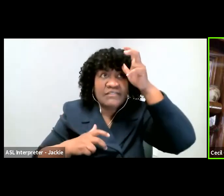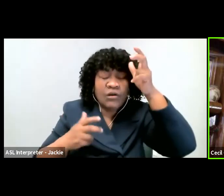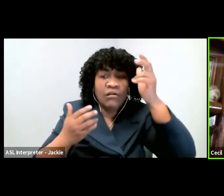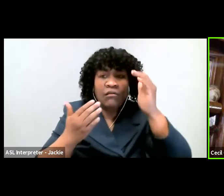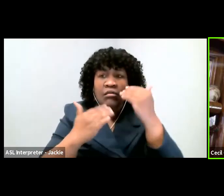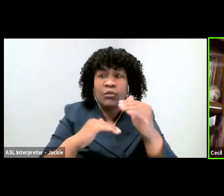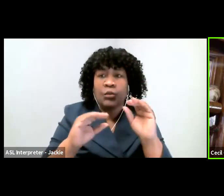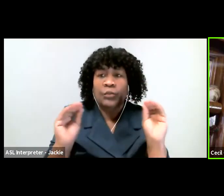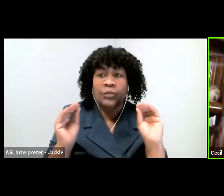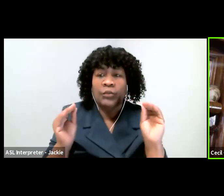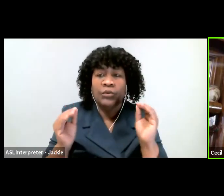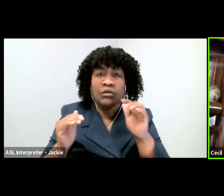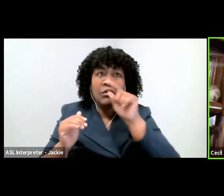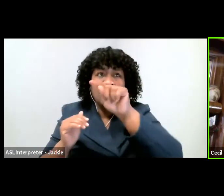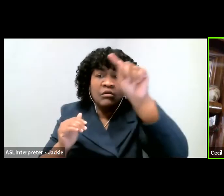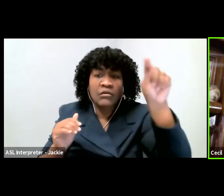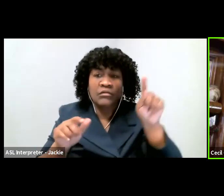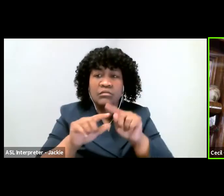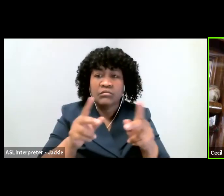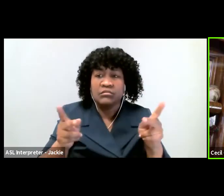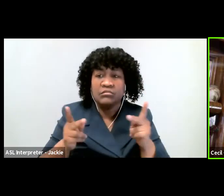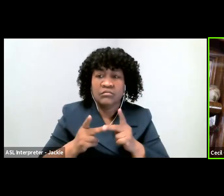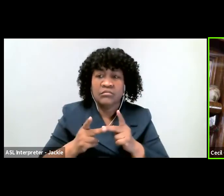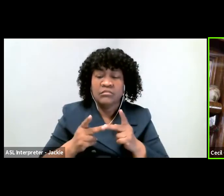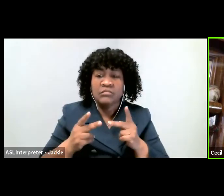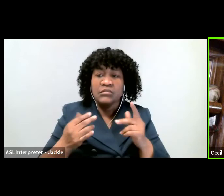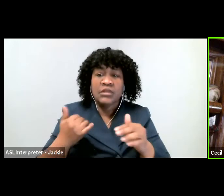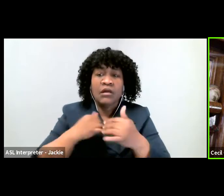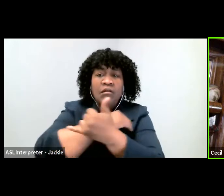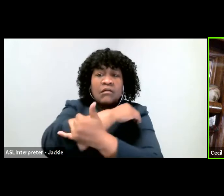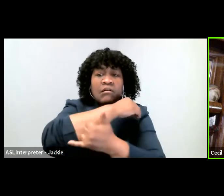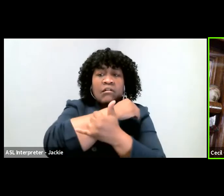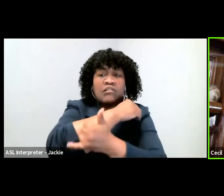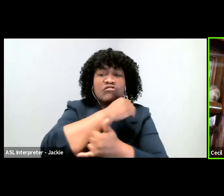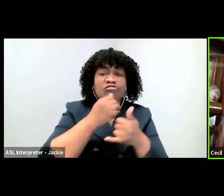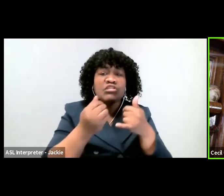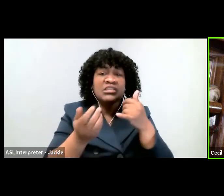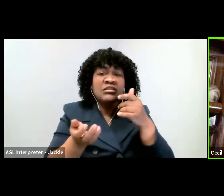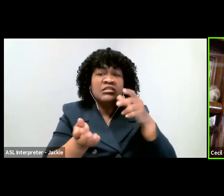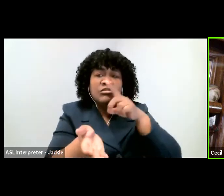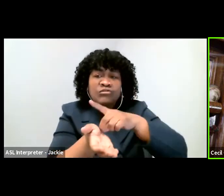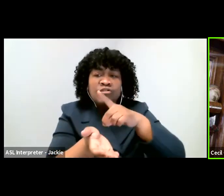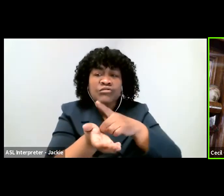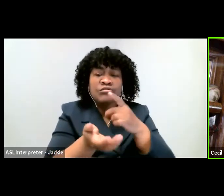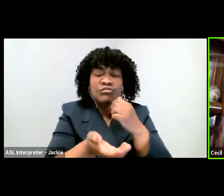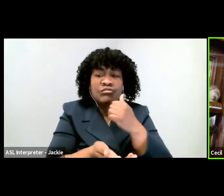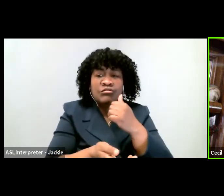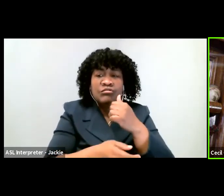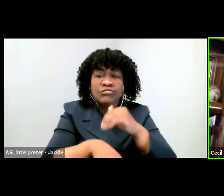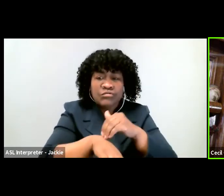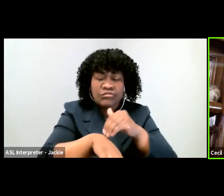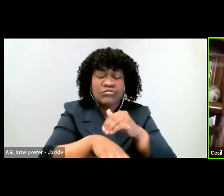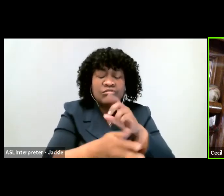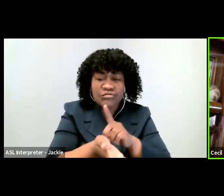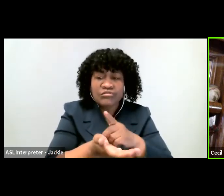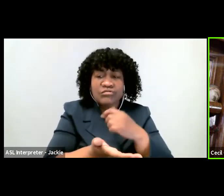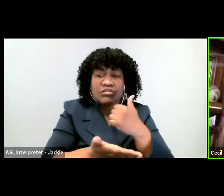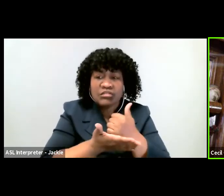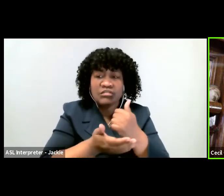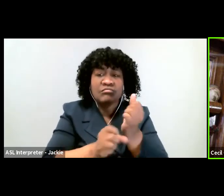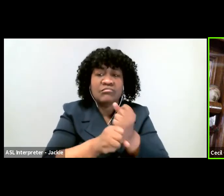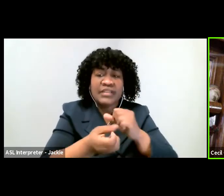and multiple locations serve. Make a rural cure, doctor. Make a favorable